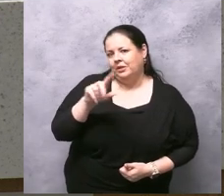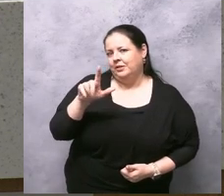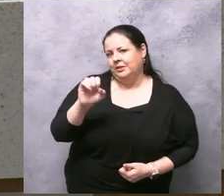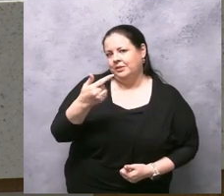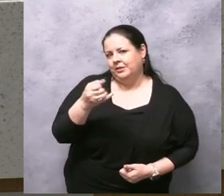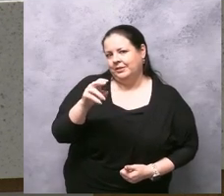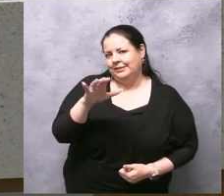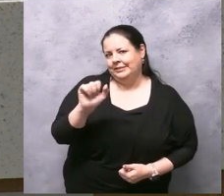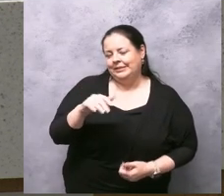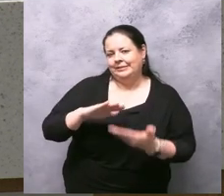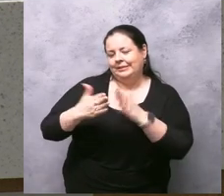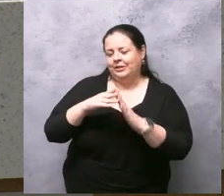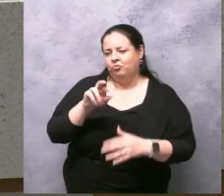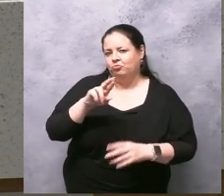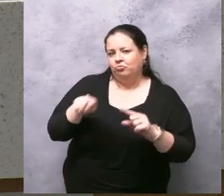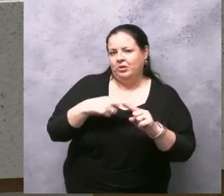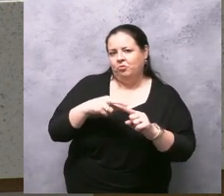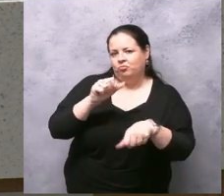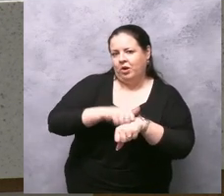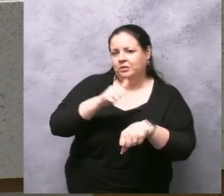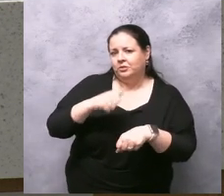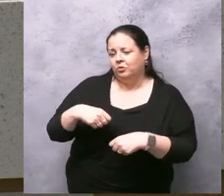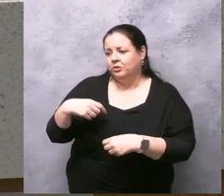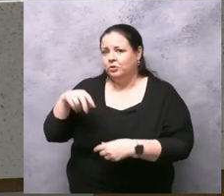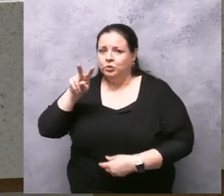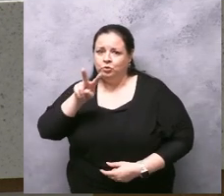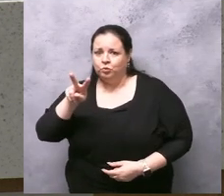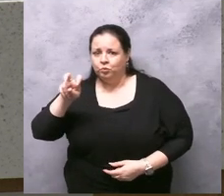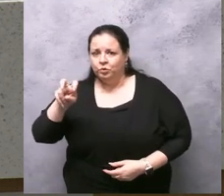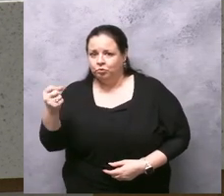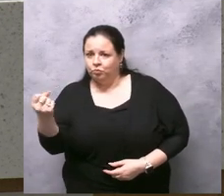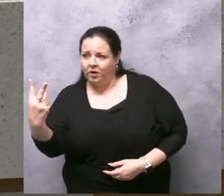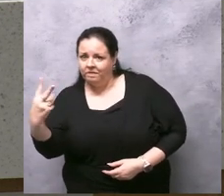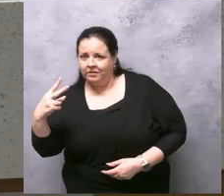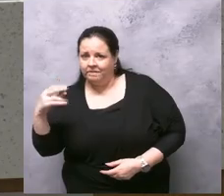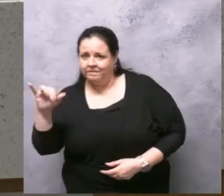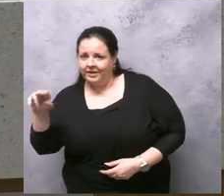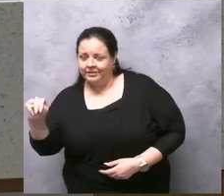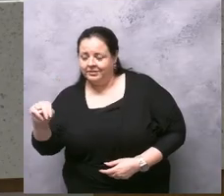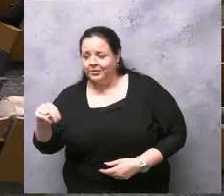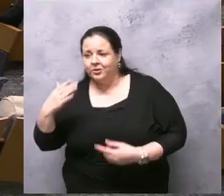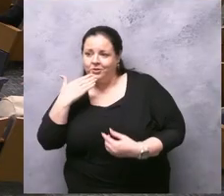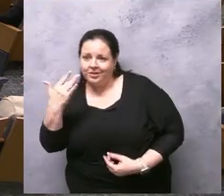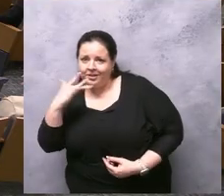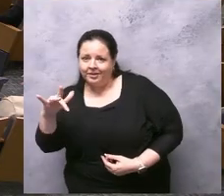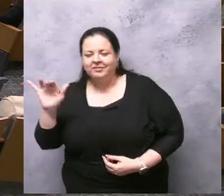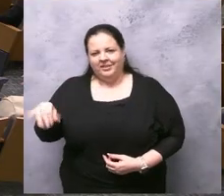want to tell the 212 fans best of luck. Go get them. Let's win state.